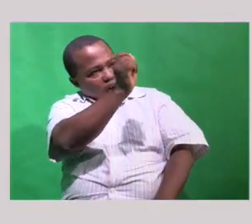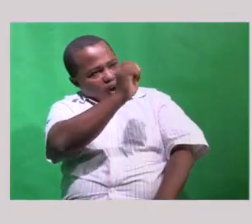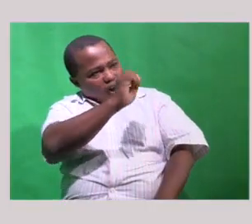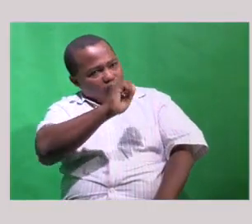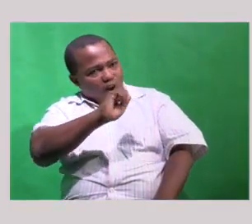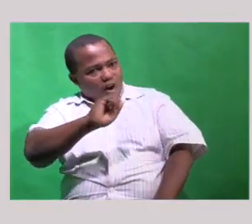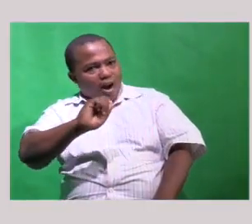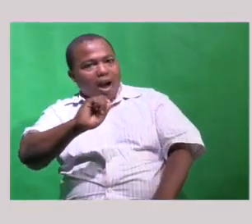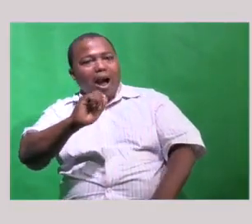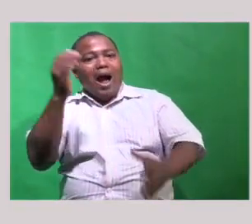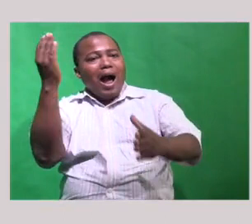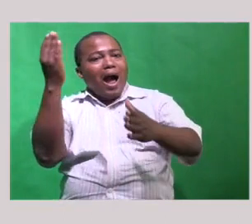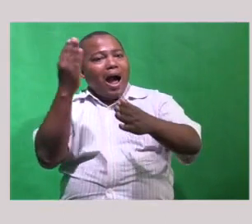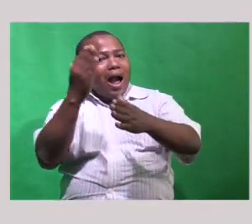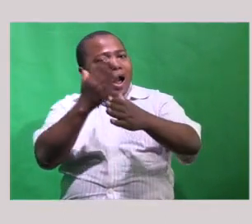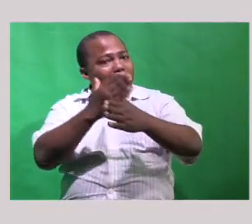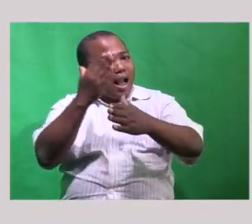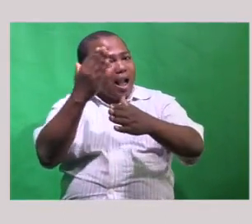account